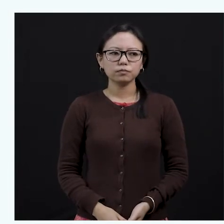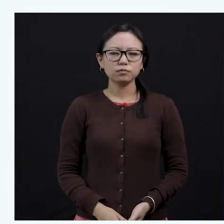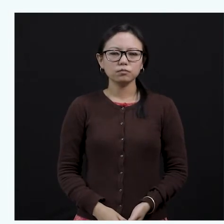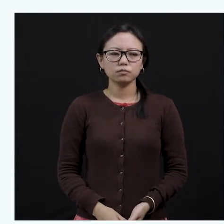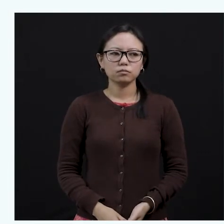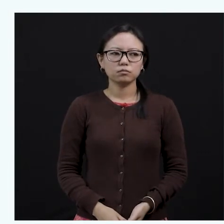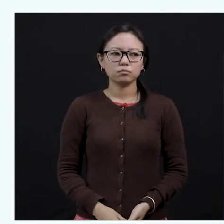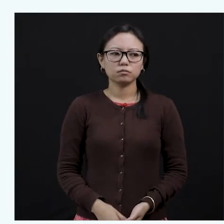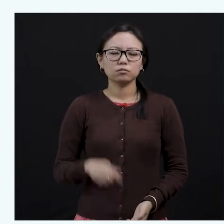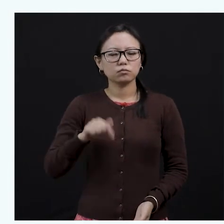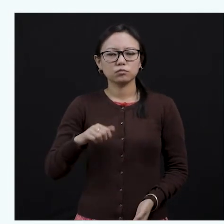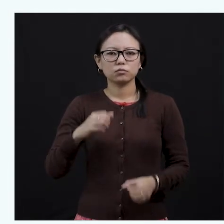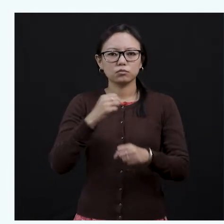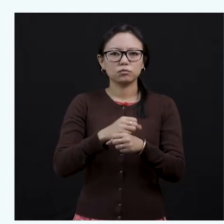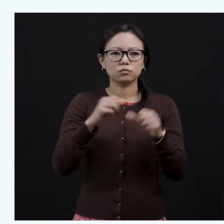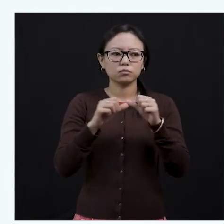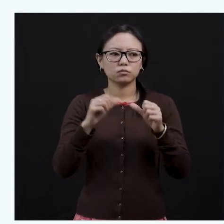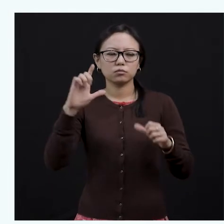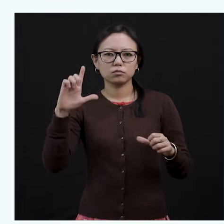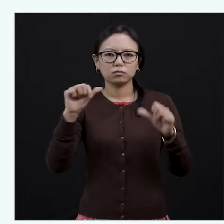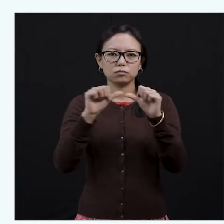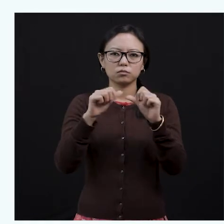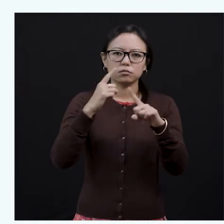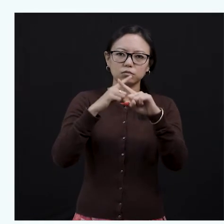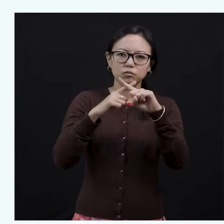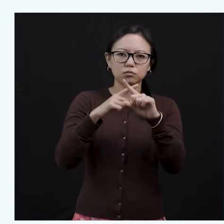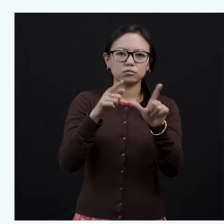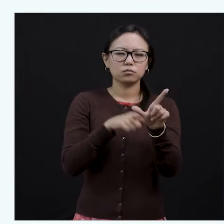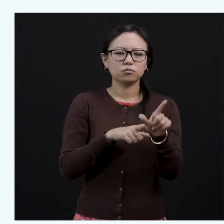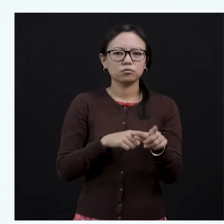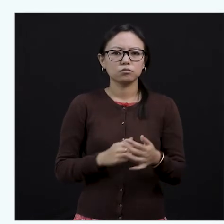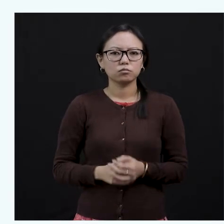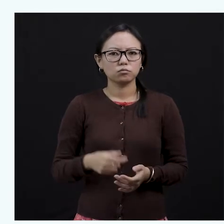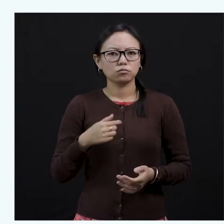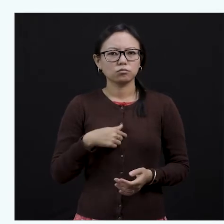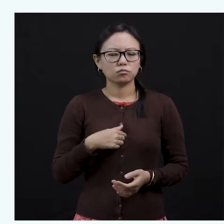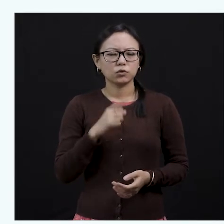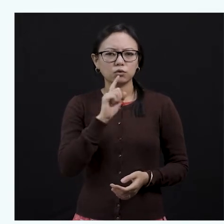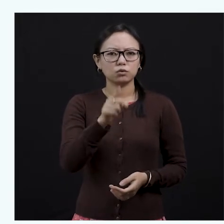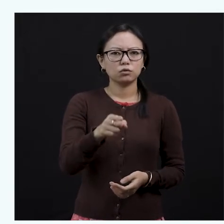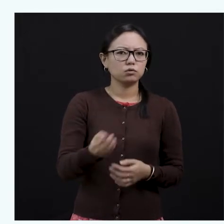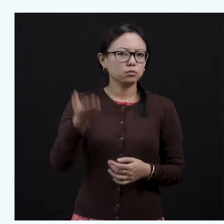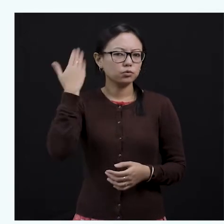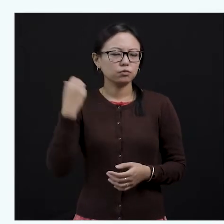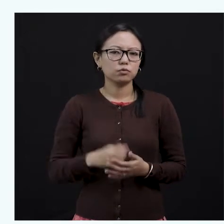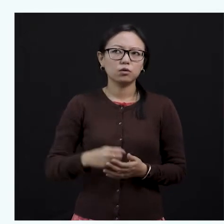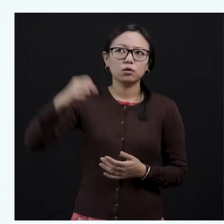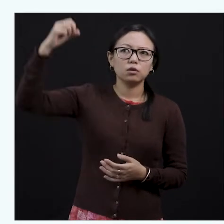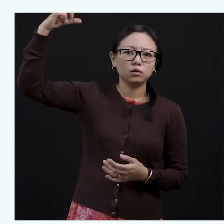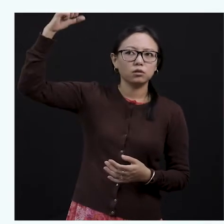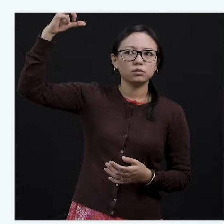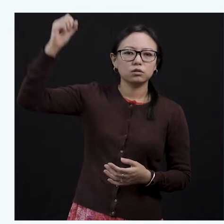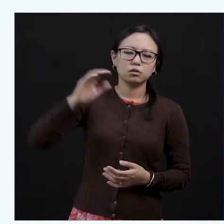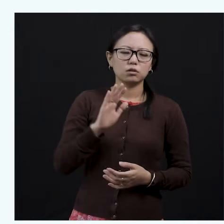Now, next is galaxy. So I told you that we have stars. The stars have also light of its own. It doesn't